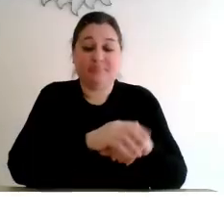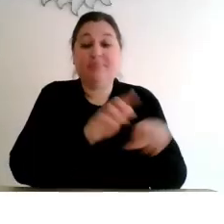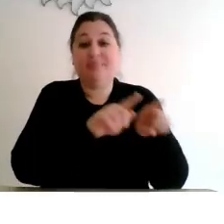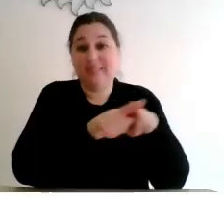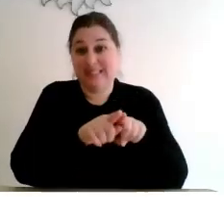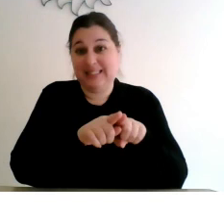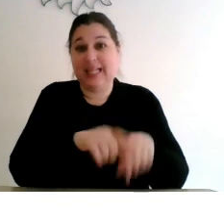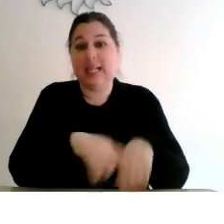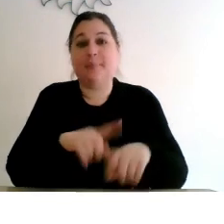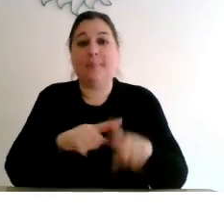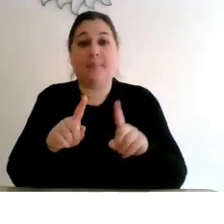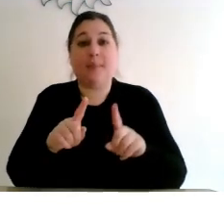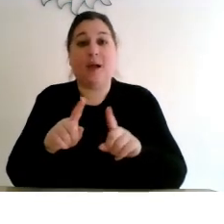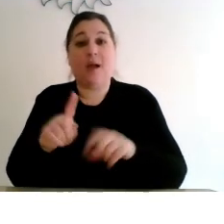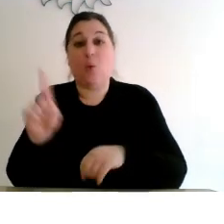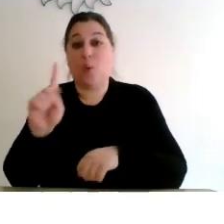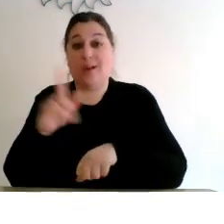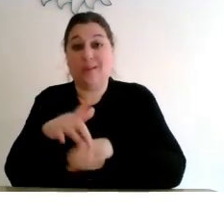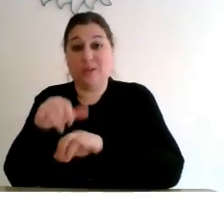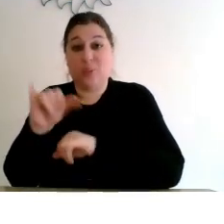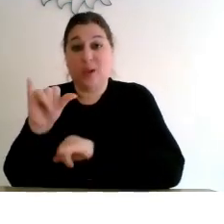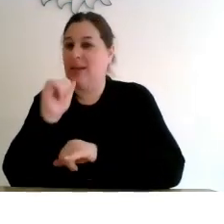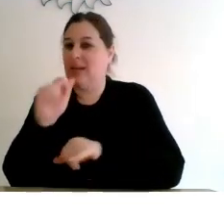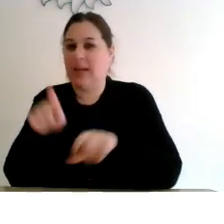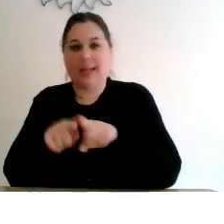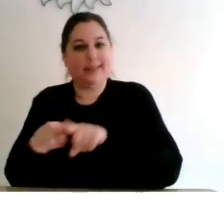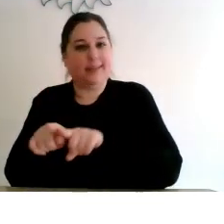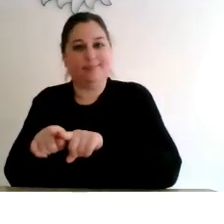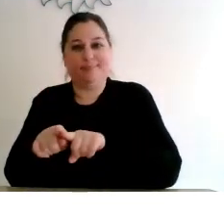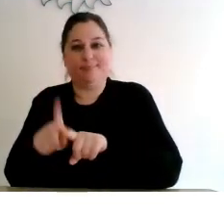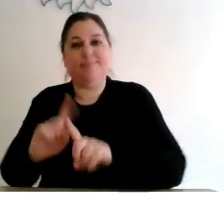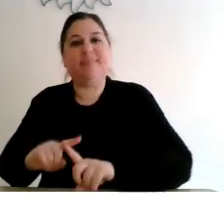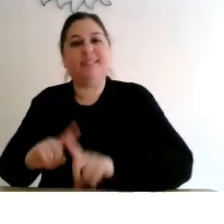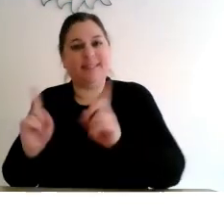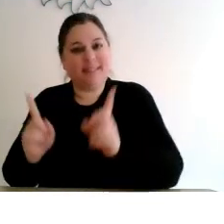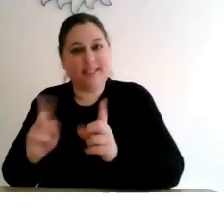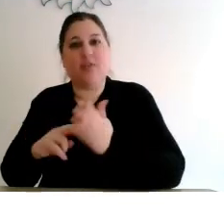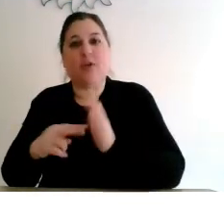So this means that there's no solutions.